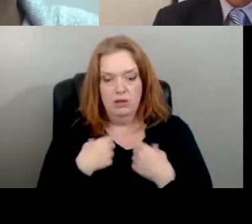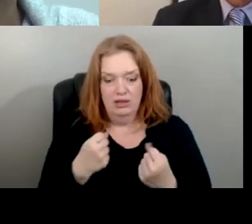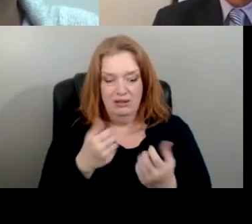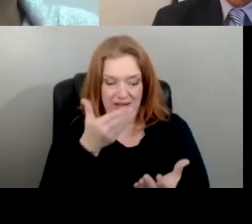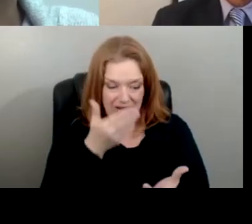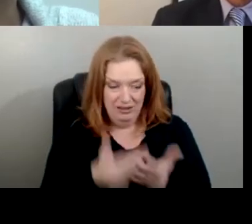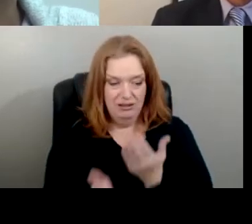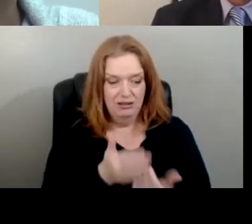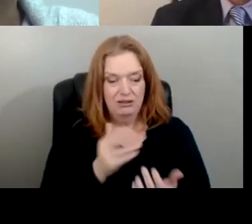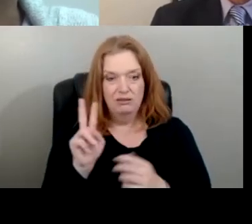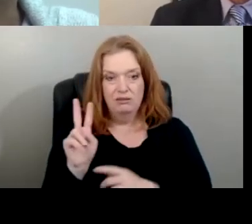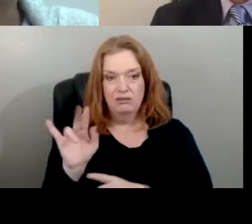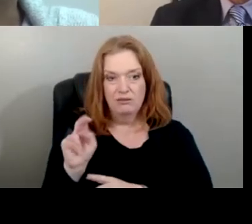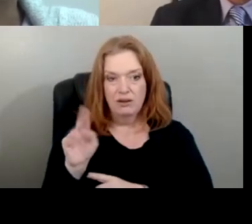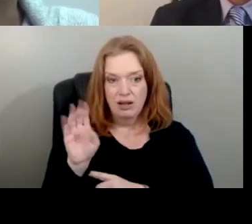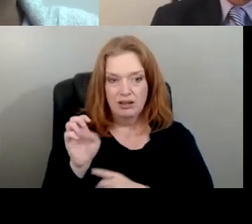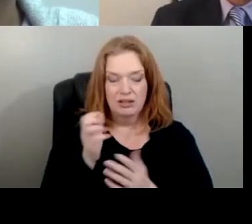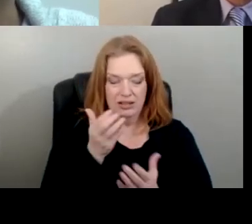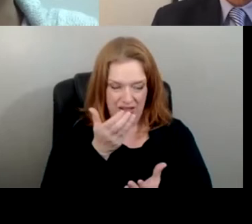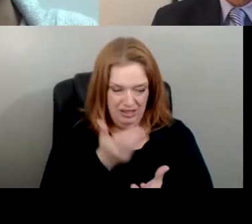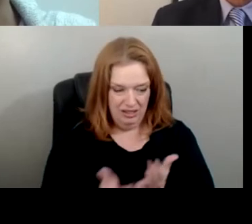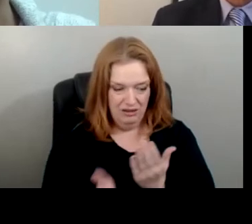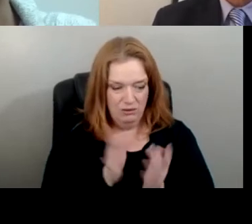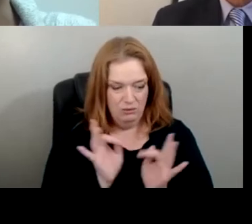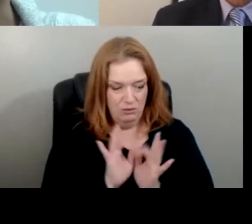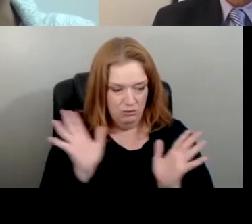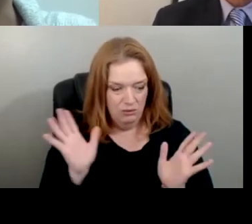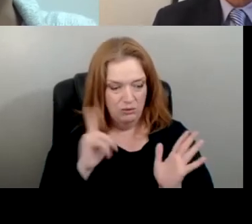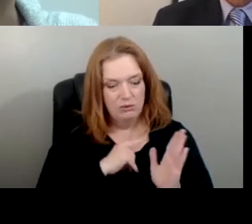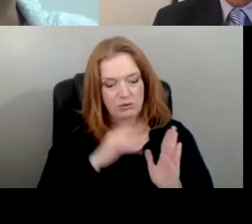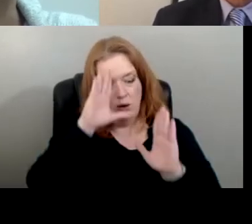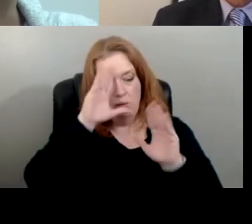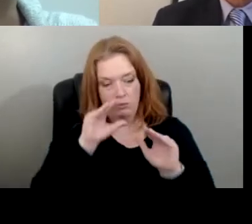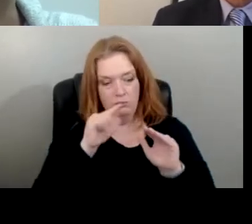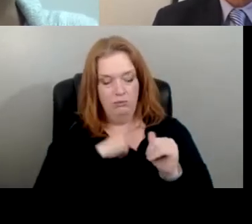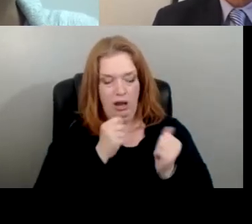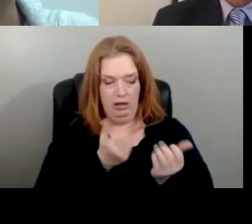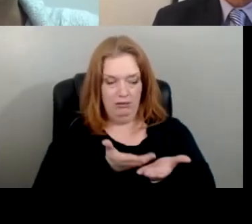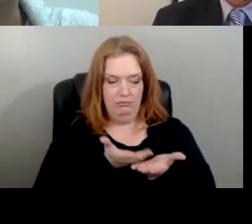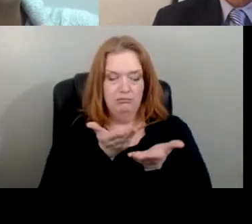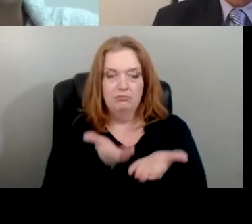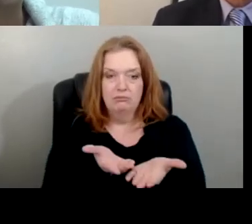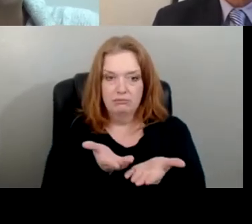we've lived through violence. And so I hope that's what I can bring to, is that